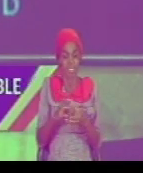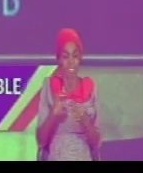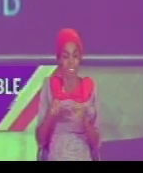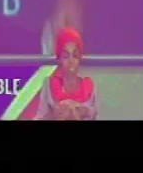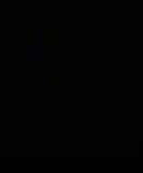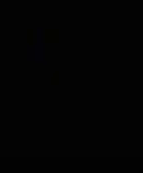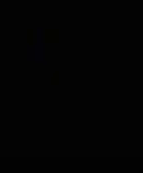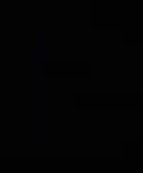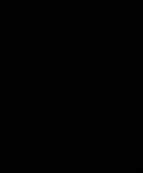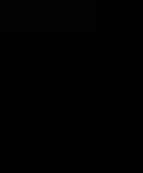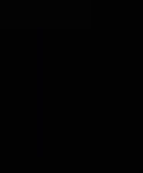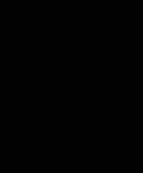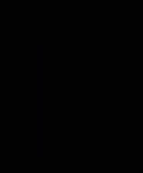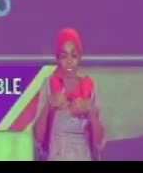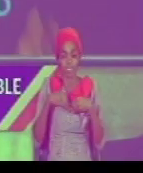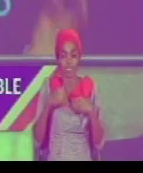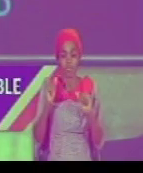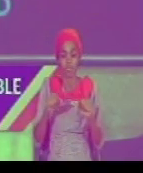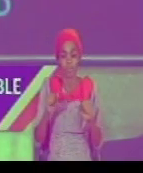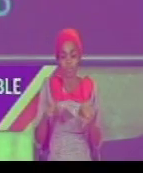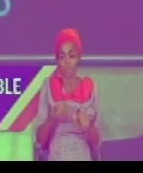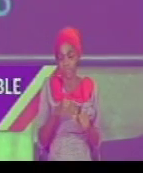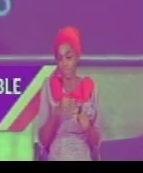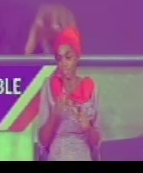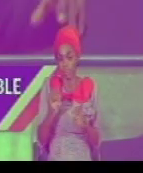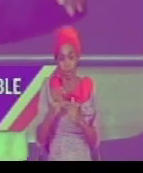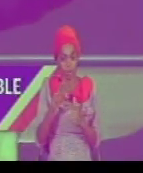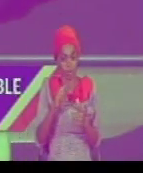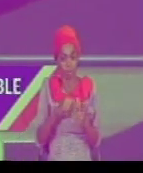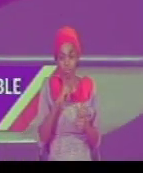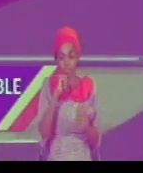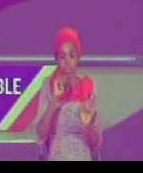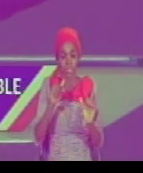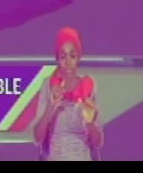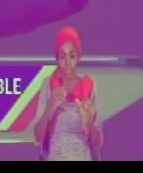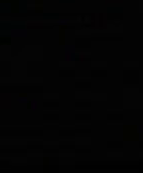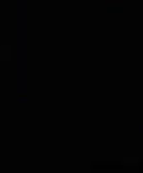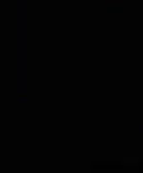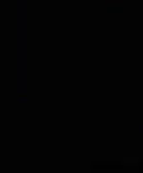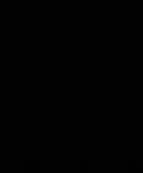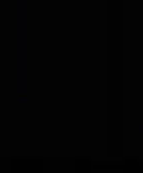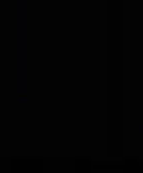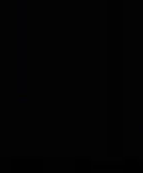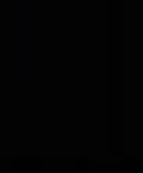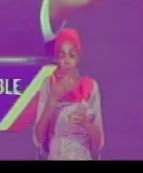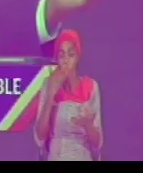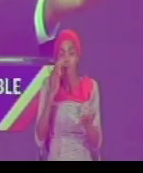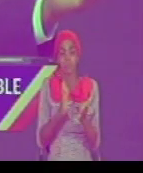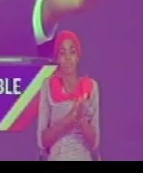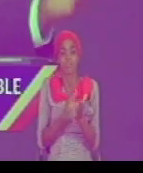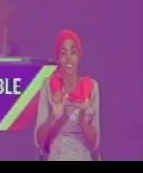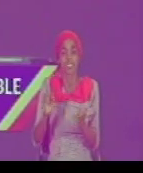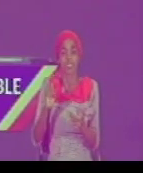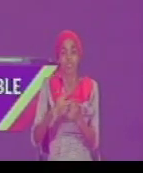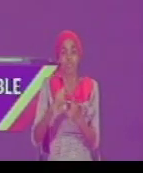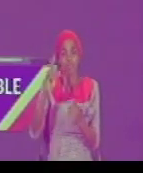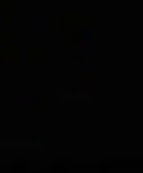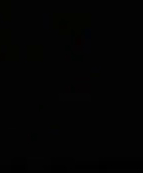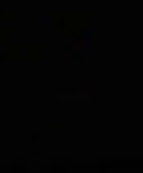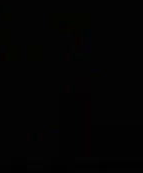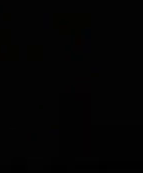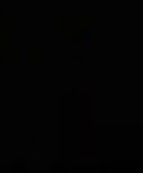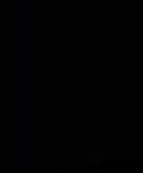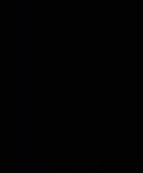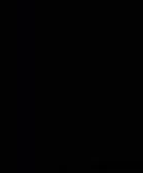praises to God. There's a history of praising the Lord. There are people who have praised the Lord before, acceptable. Other